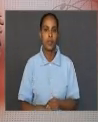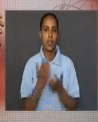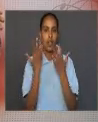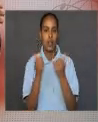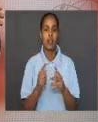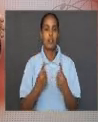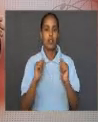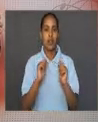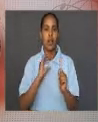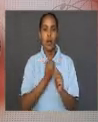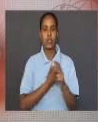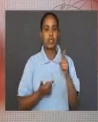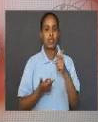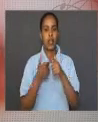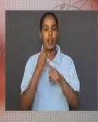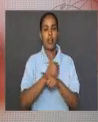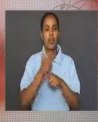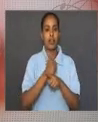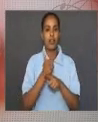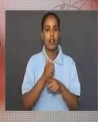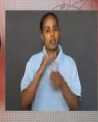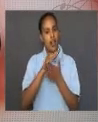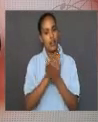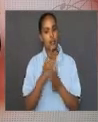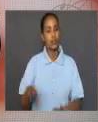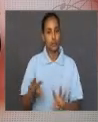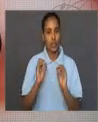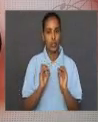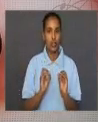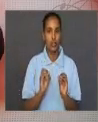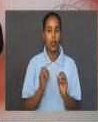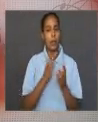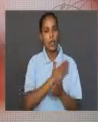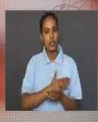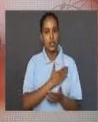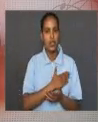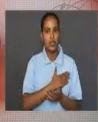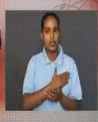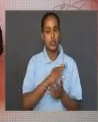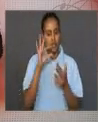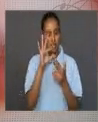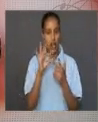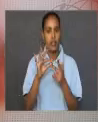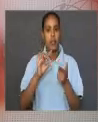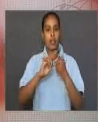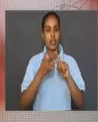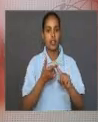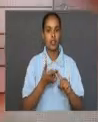us try our second activity of the lesson, students. Please select a partner.